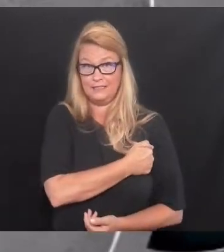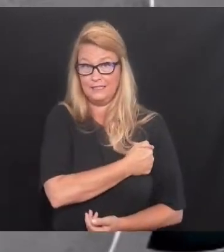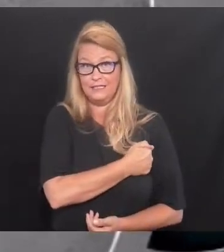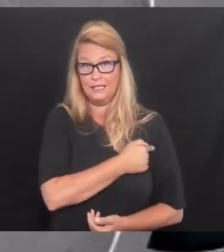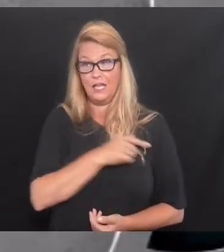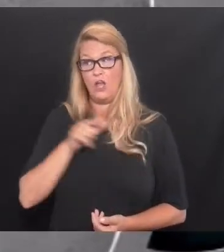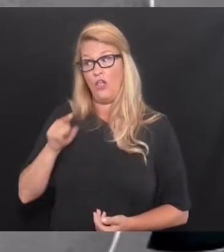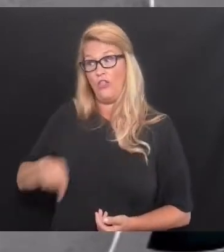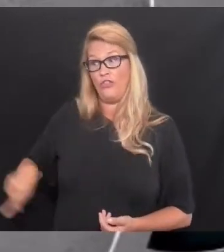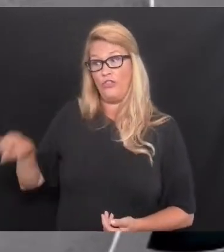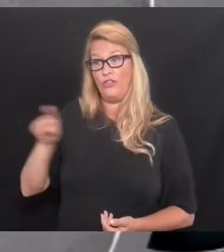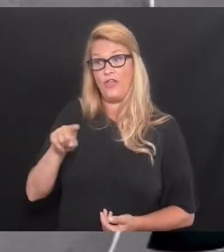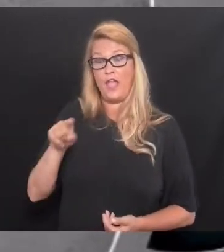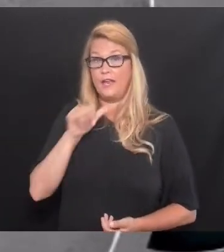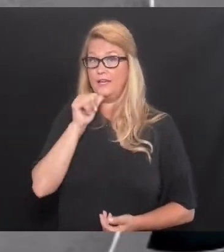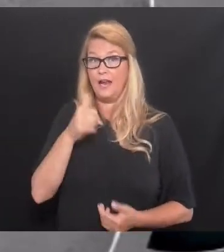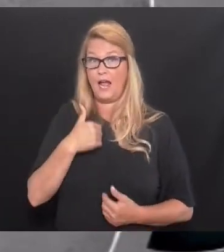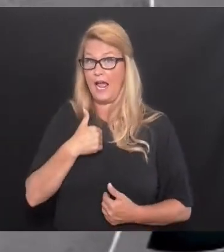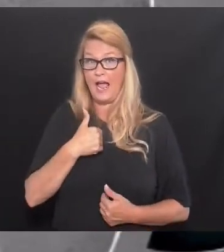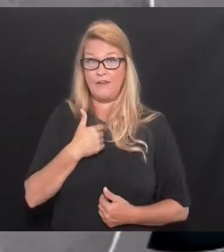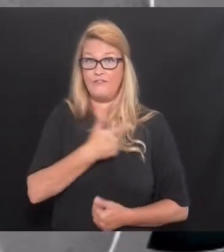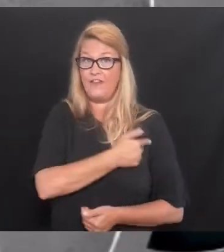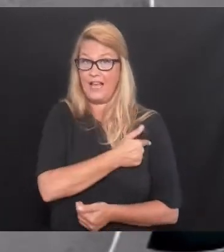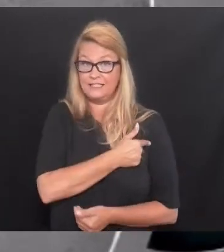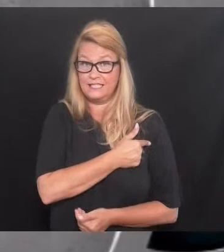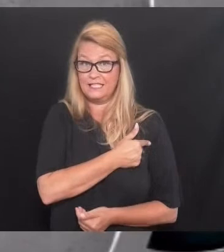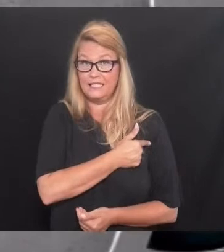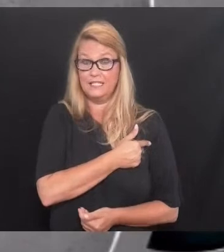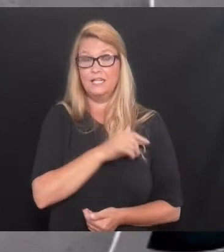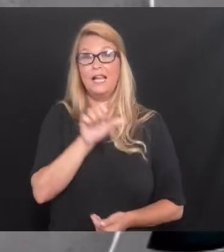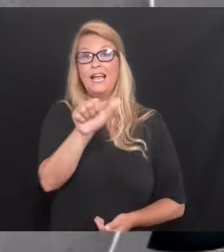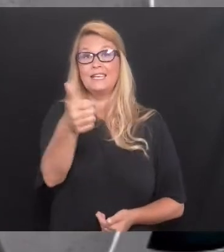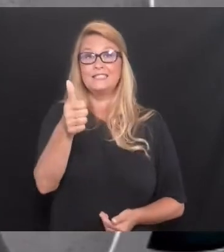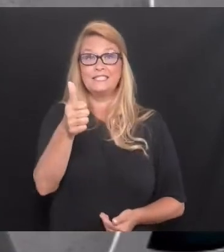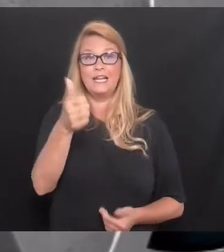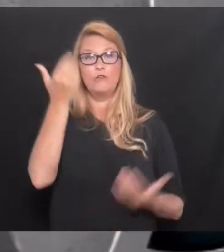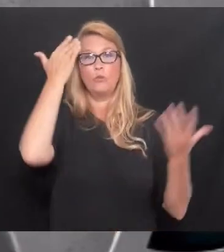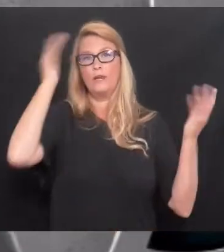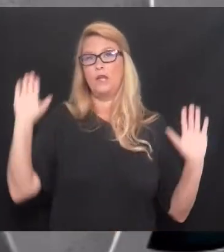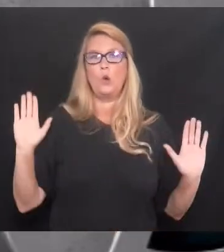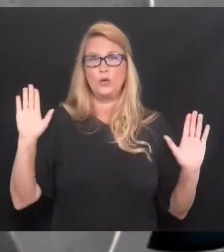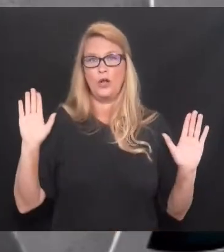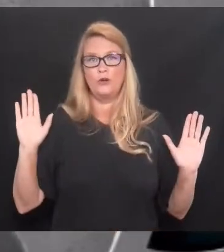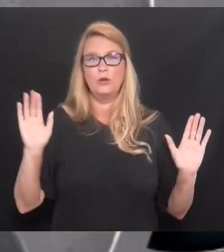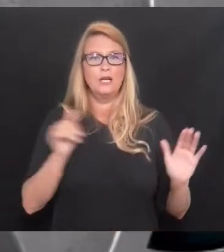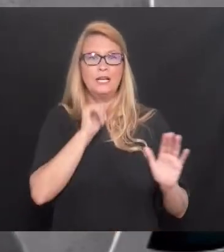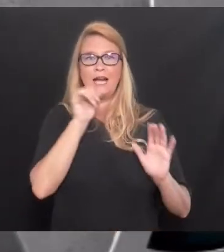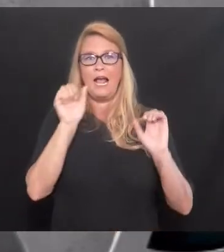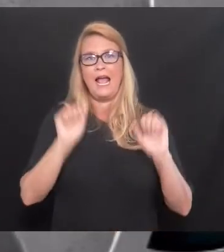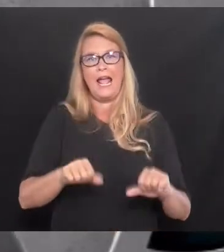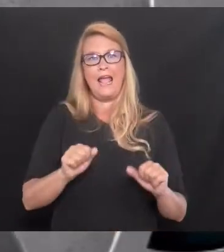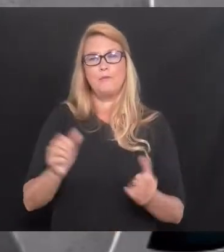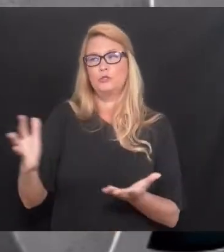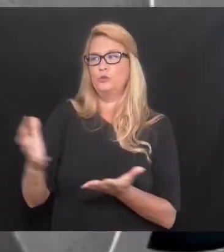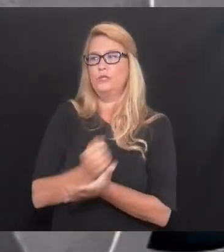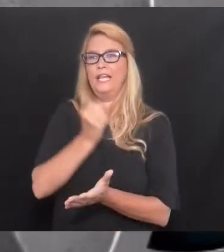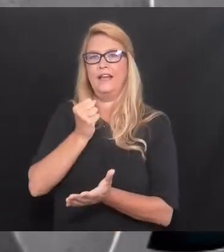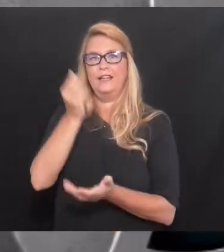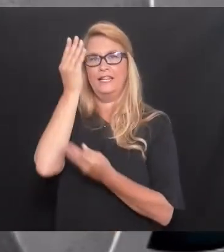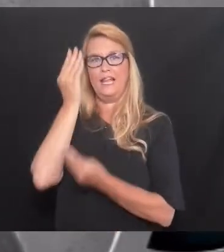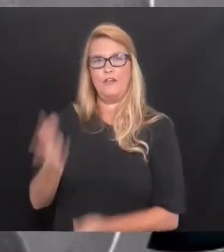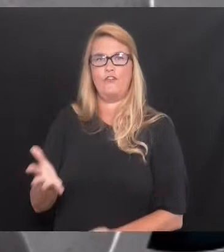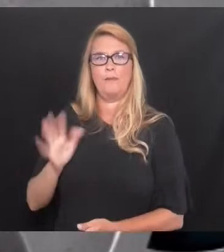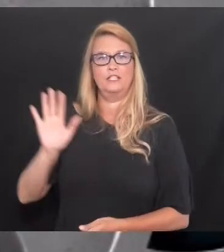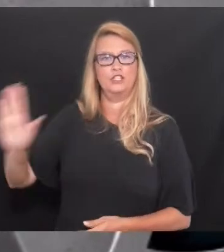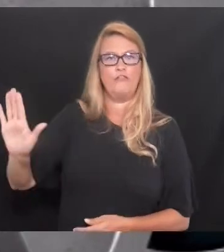43 cases were not vaccinated individuals, and 10 of those were unknown, meaning we were unable to get any information on their vaccine